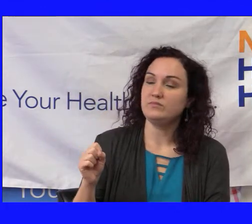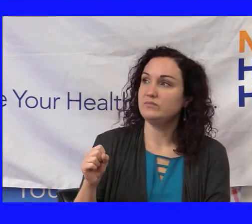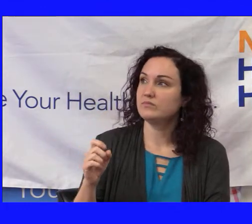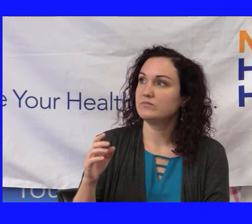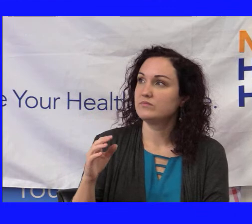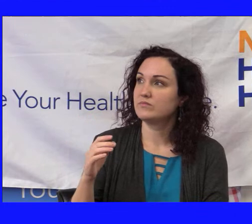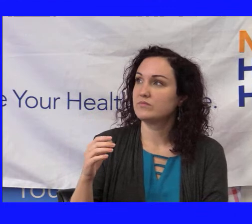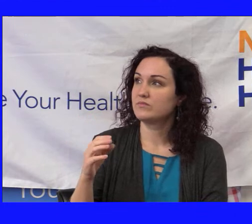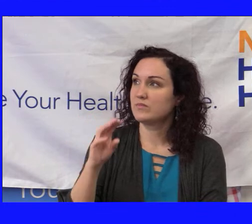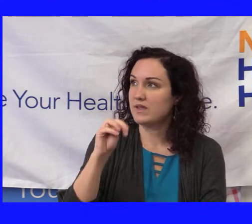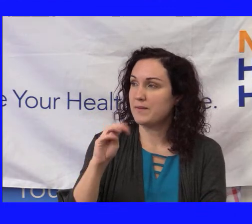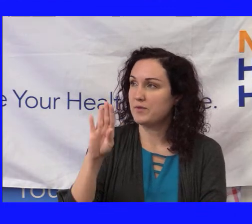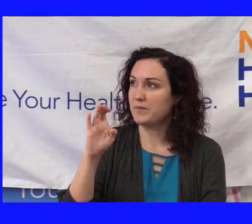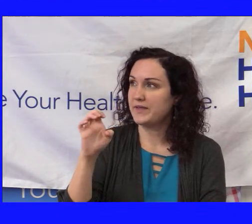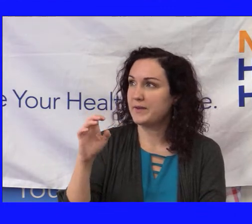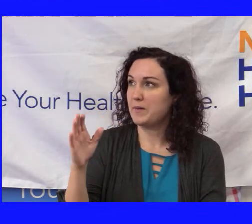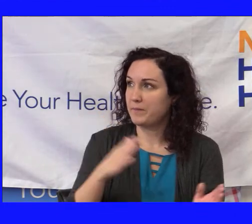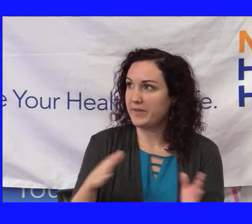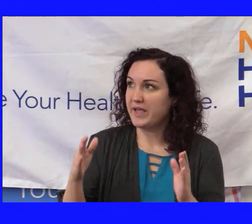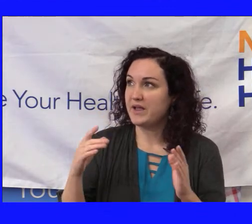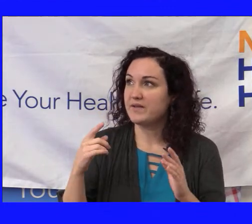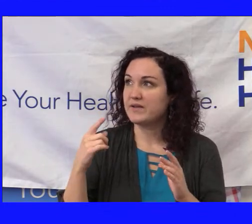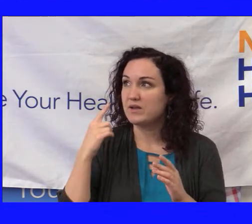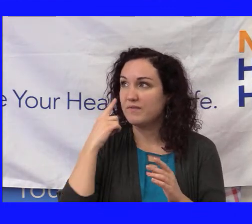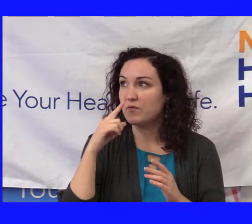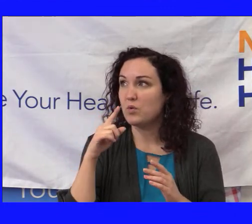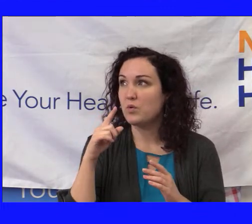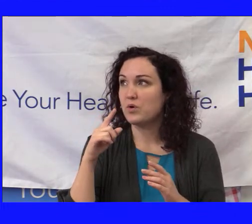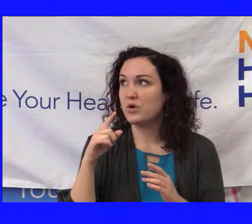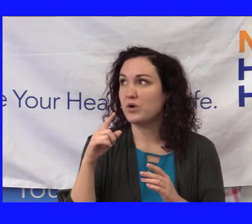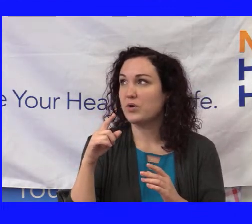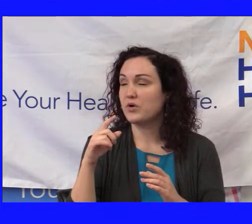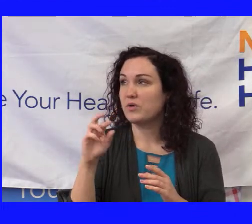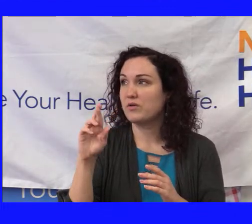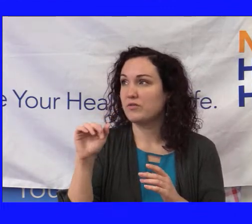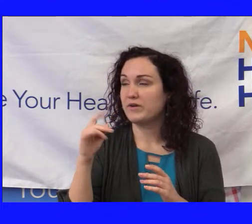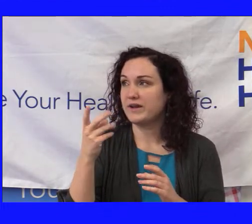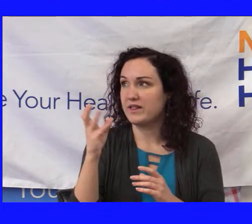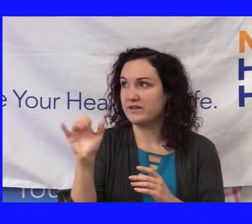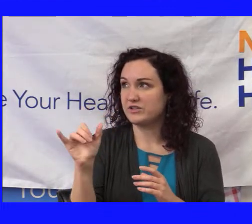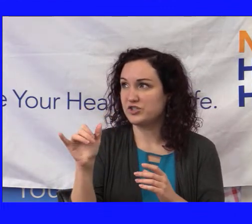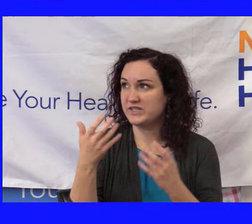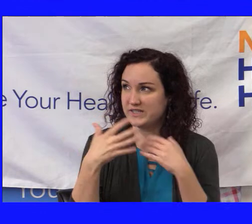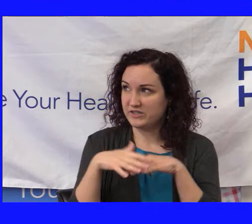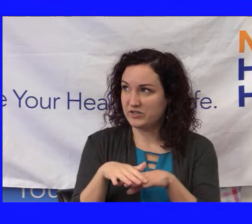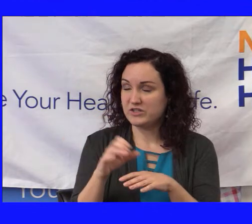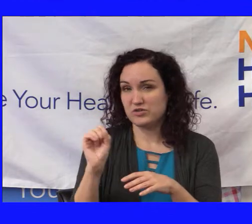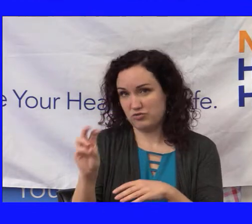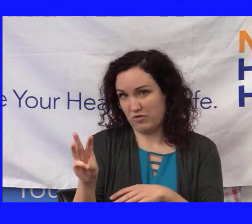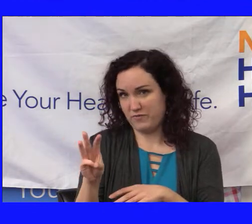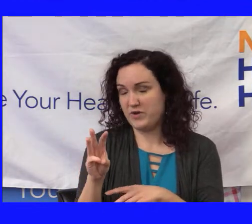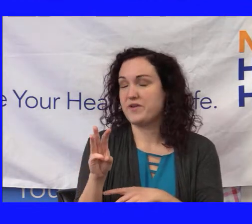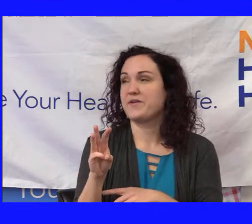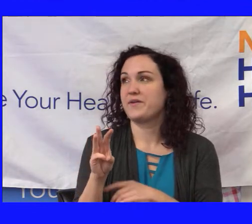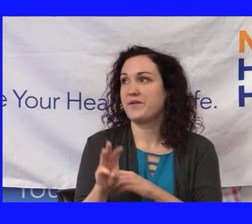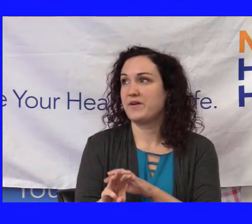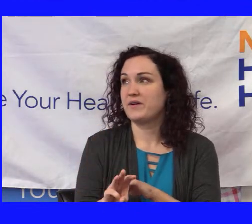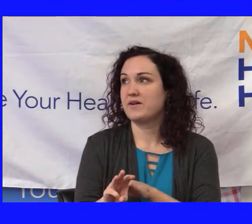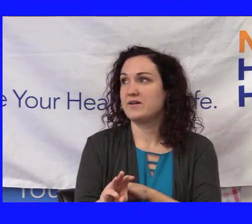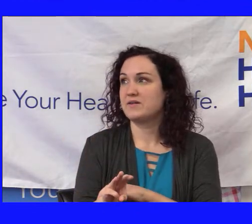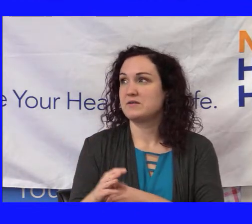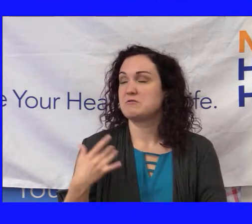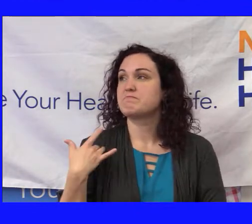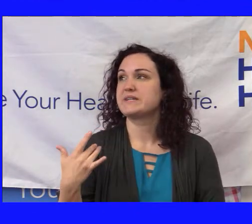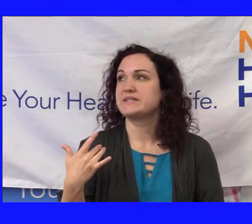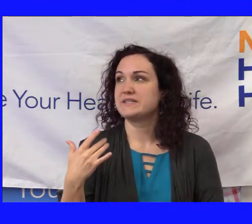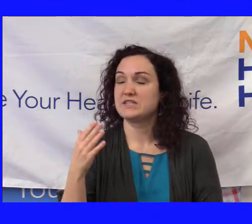the MWBE plan for McKesson Radiology Integration and Software. So most of the